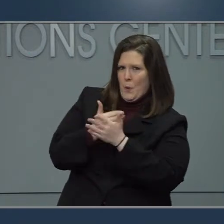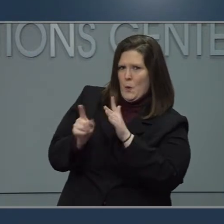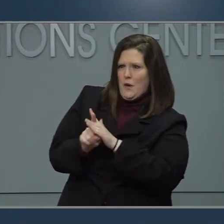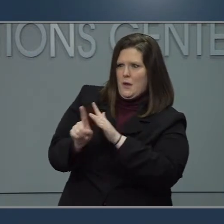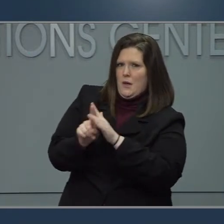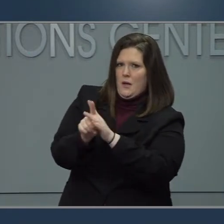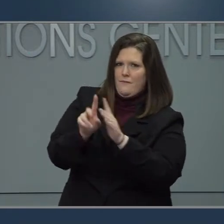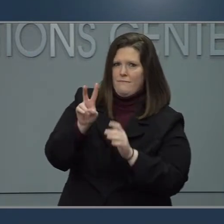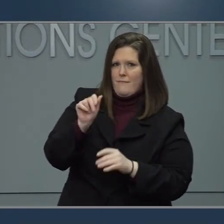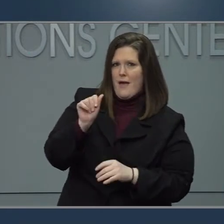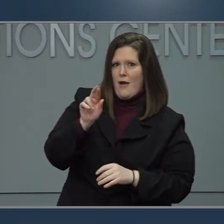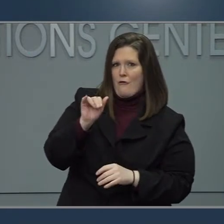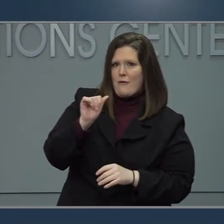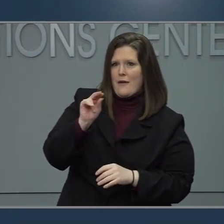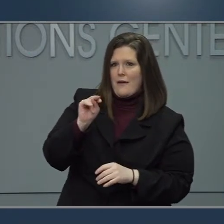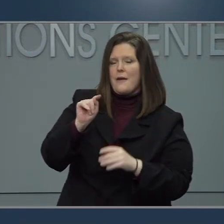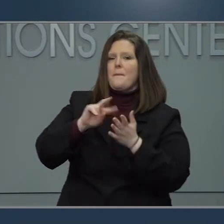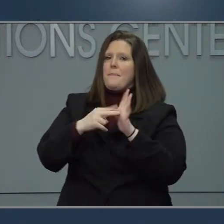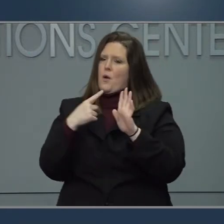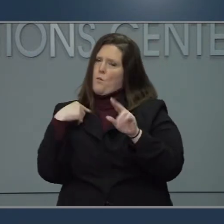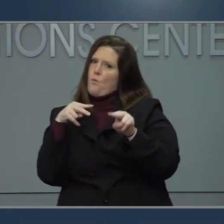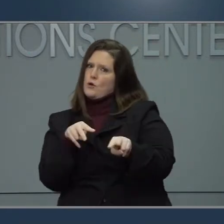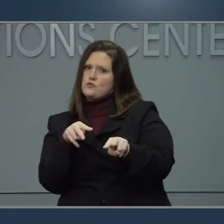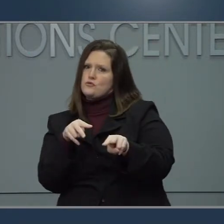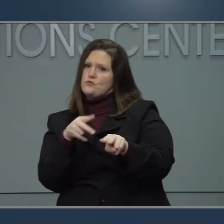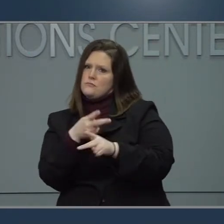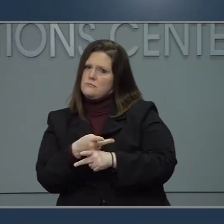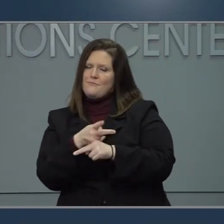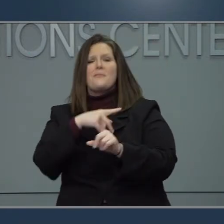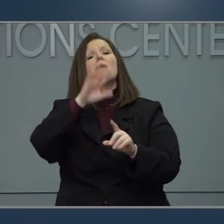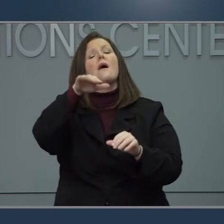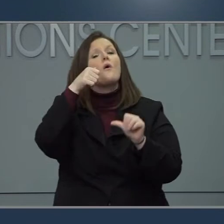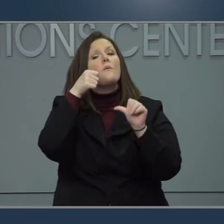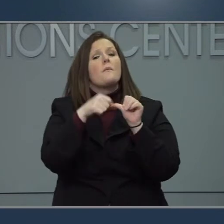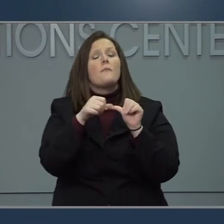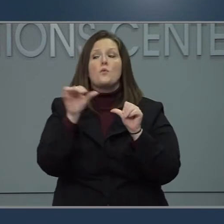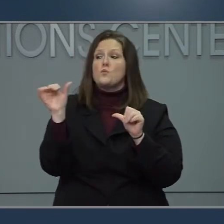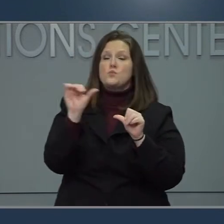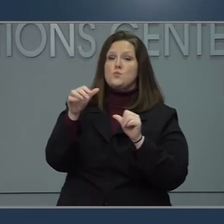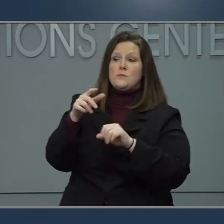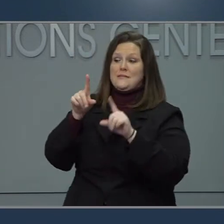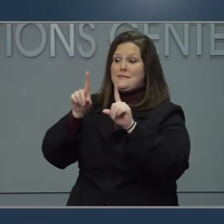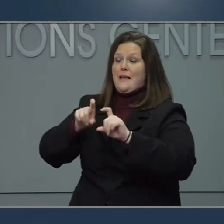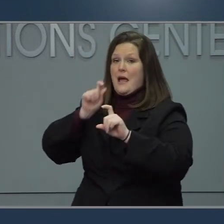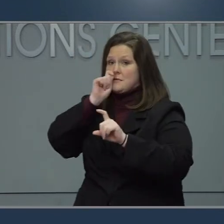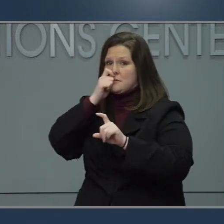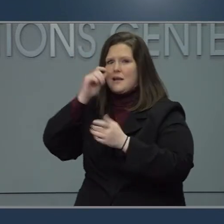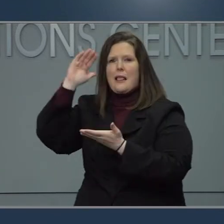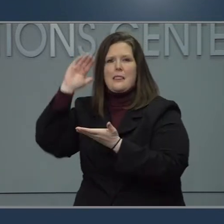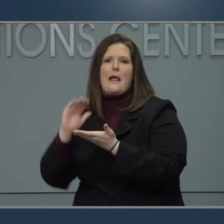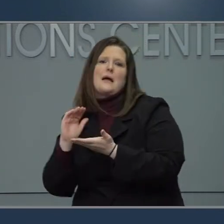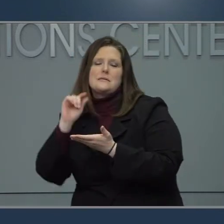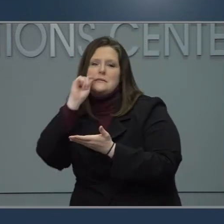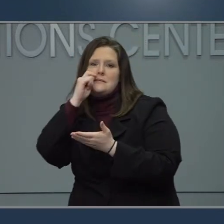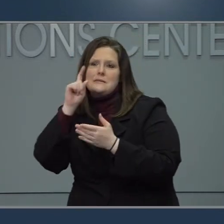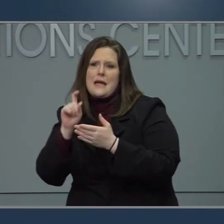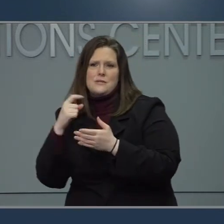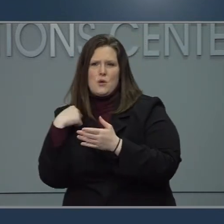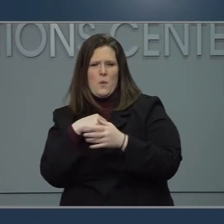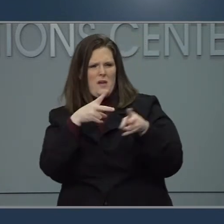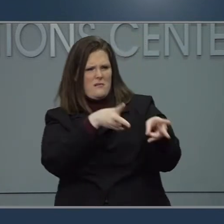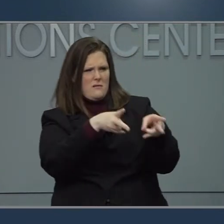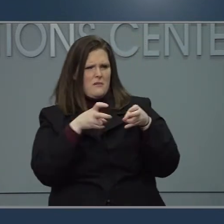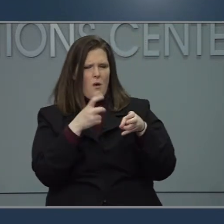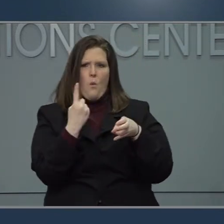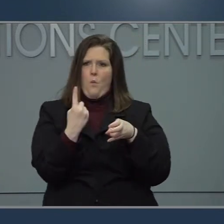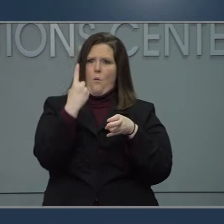It's also important to note that there is a lot less testing happening, which makes this number harder to interpret in isolation of those other